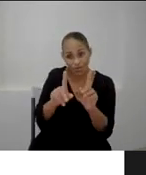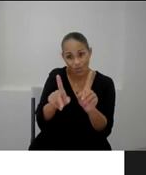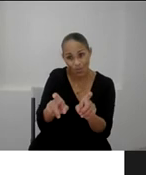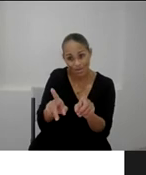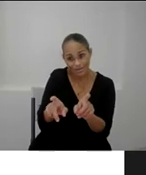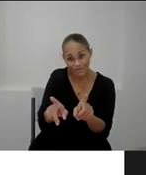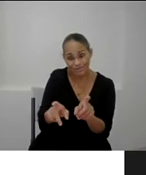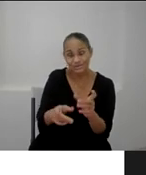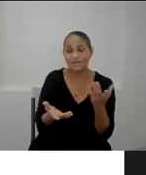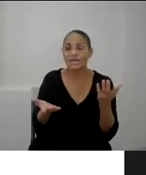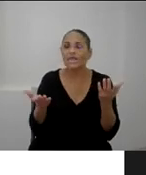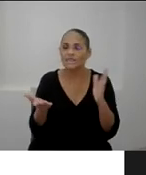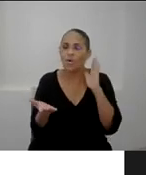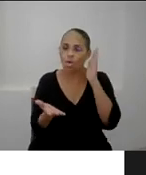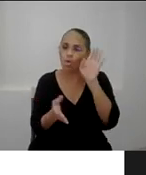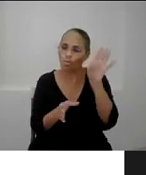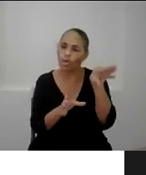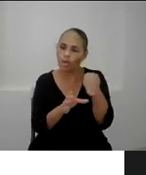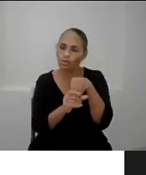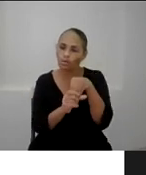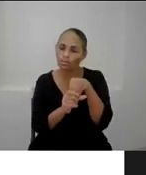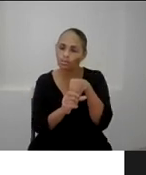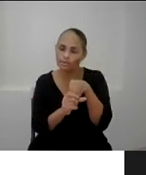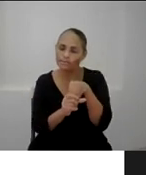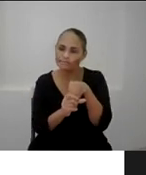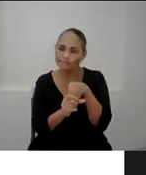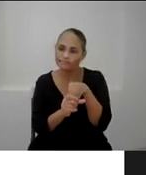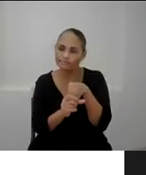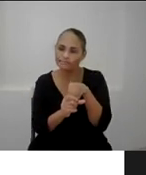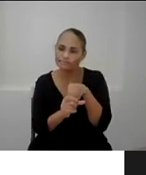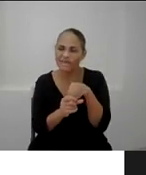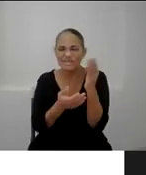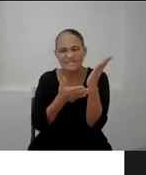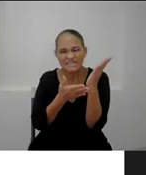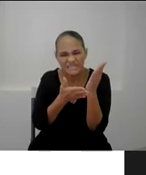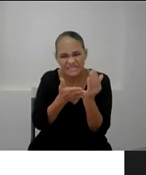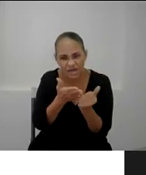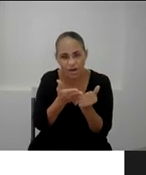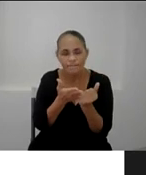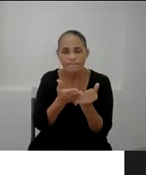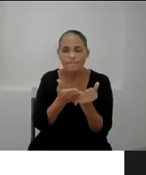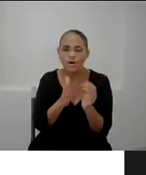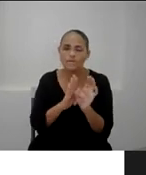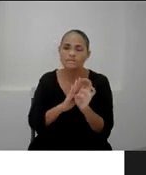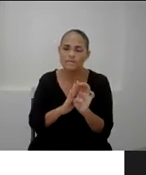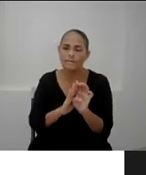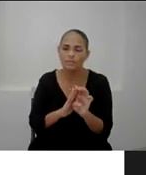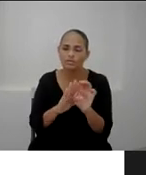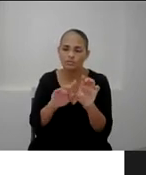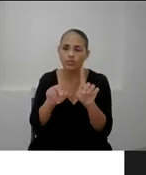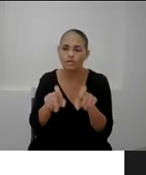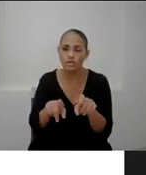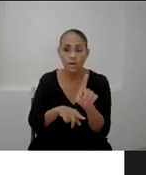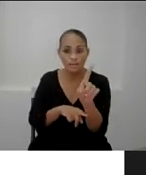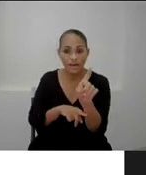that would be included there. These are just some of the sorts of questions, but asking,